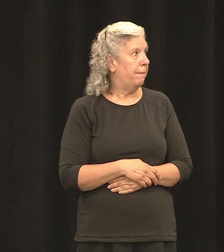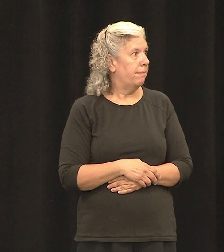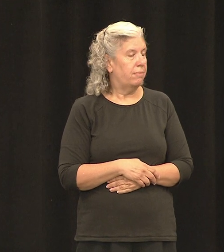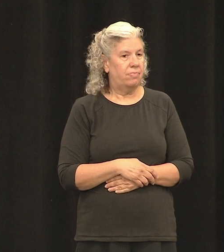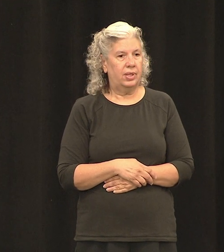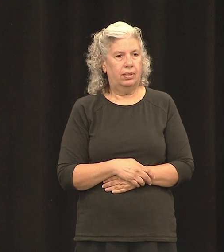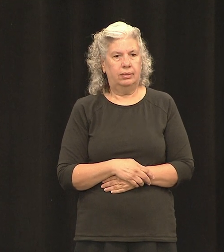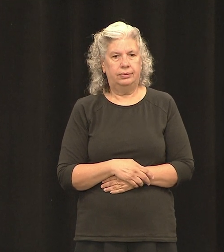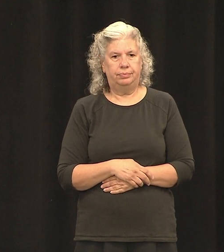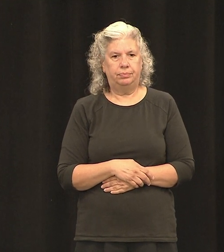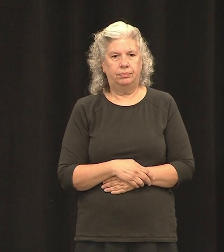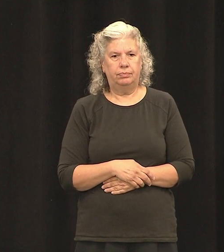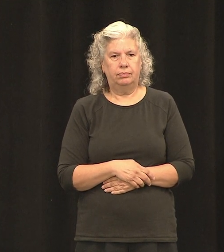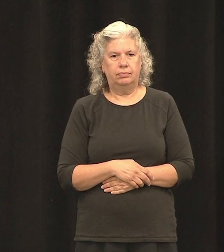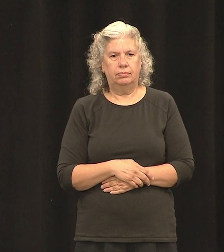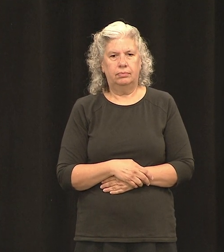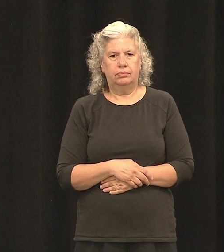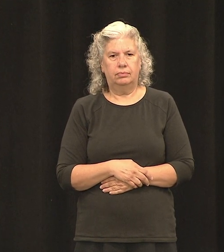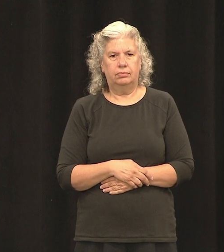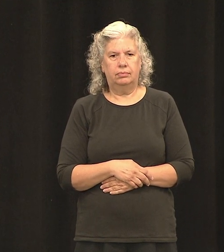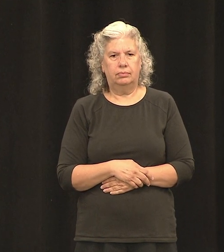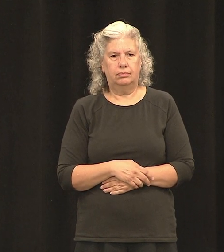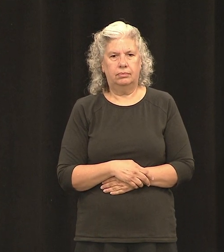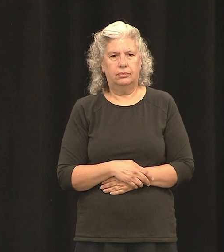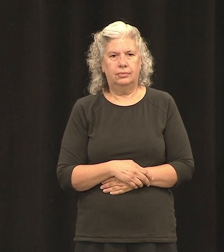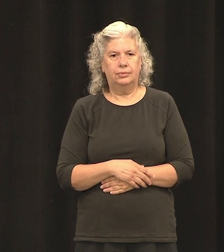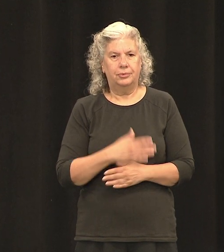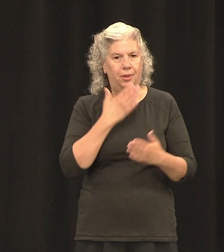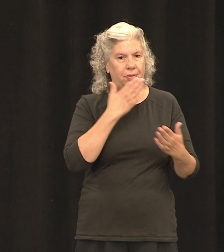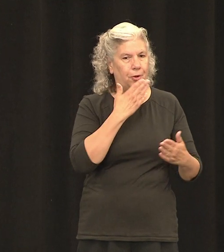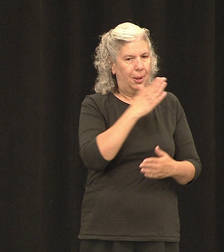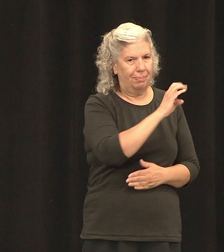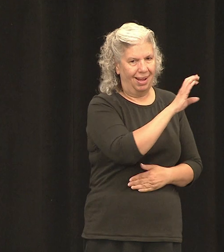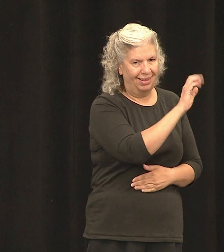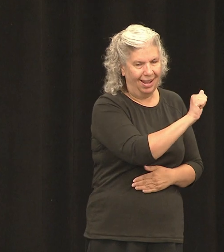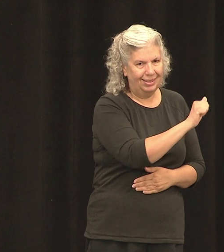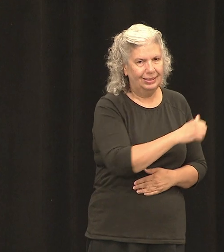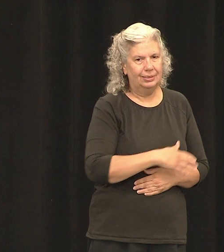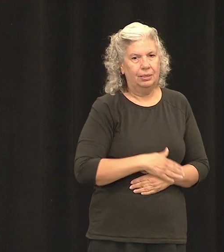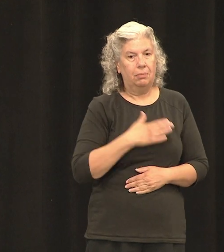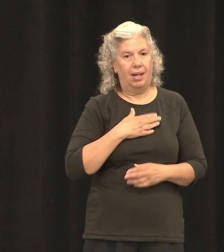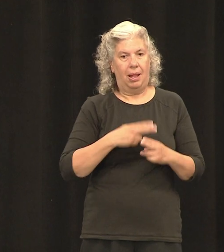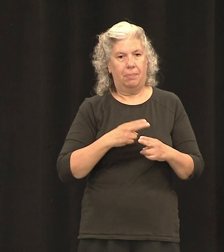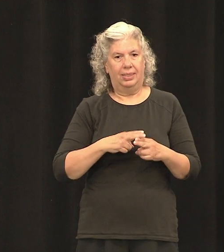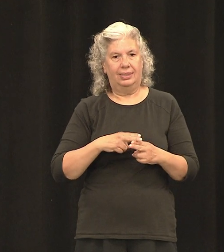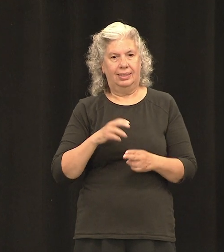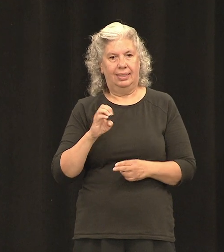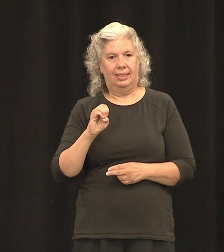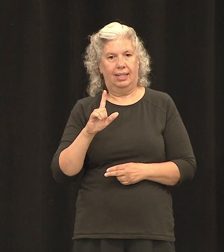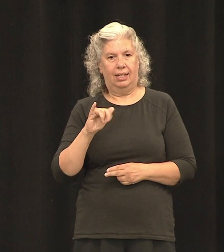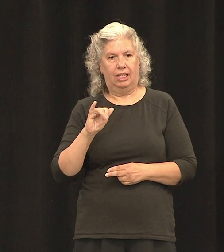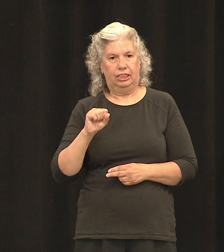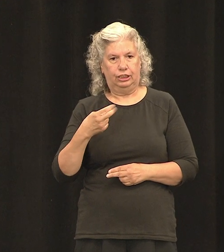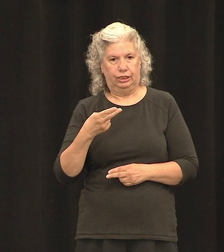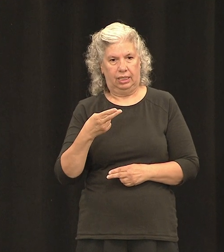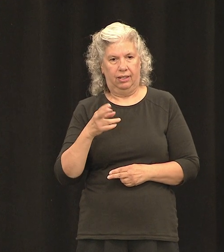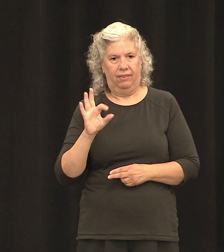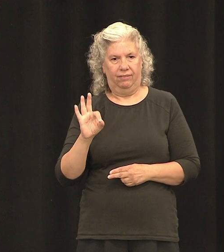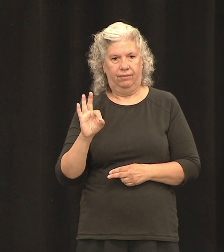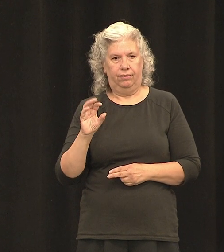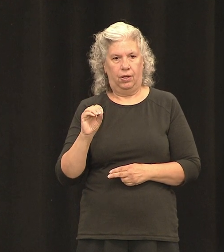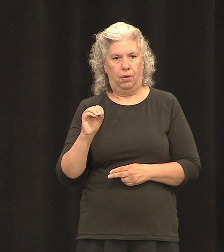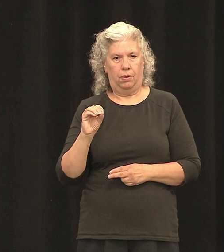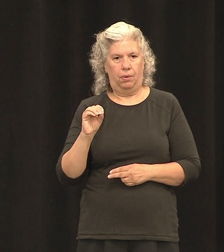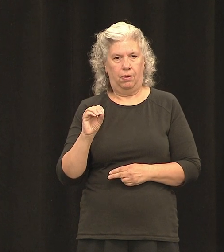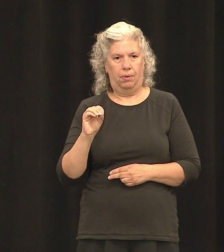Thank you, Becca. My name is Elise Fauché, and I am from New Iberia, Louisiana. I am an Usher parent to Hunter, who